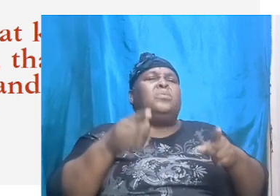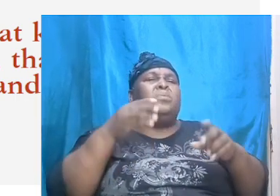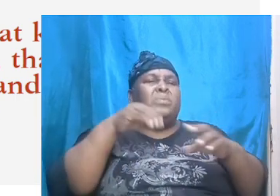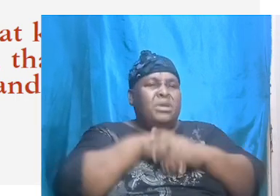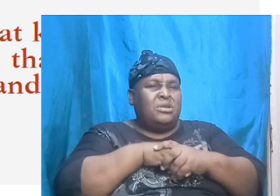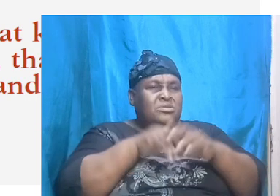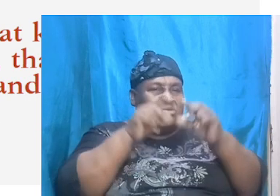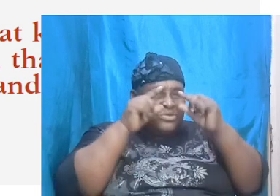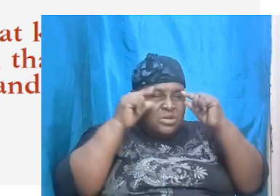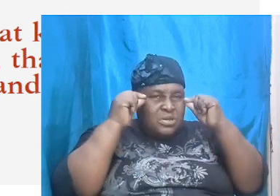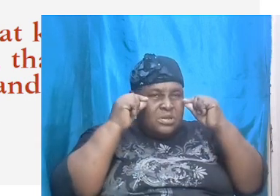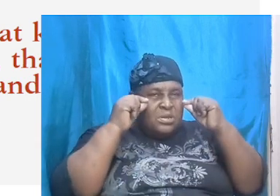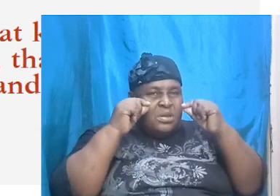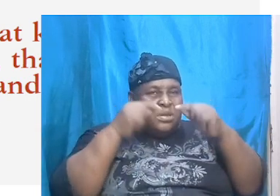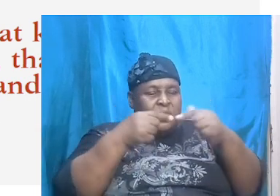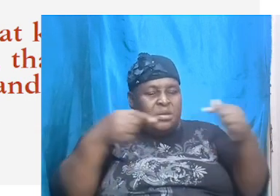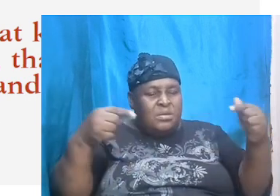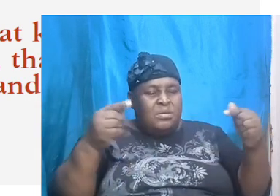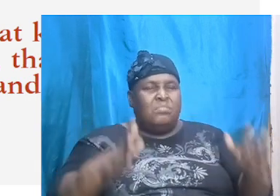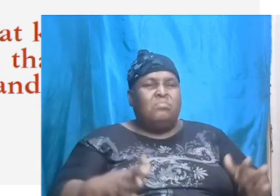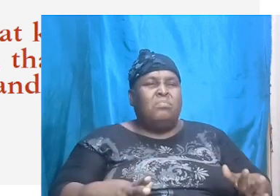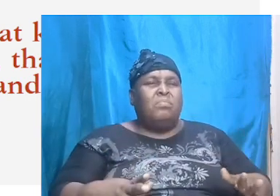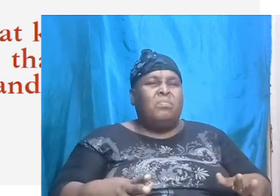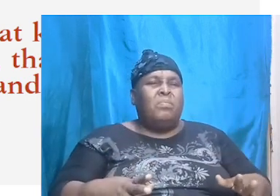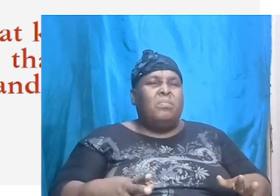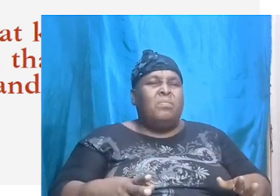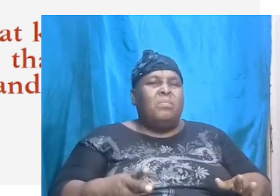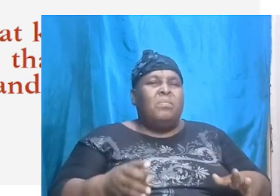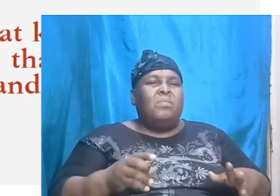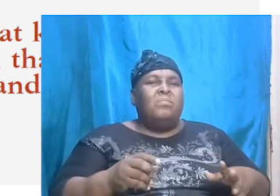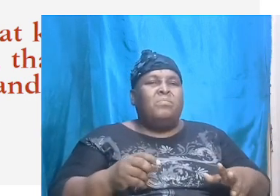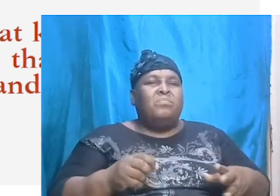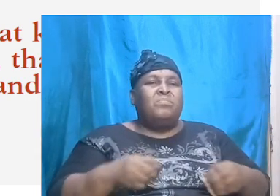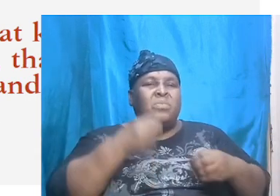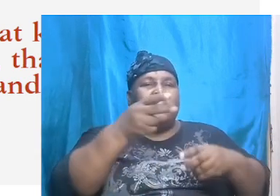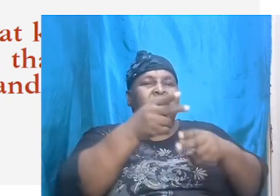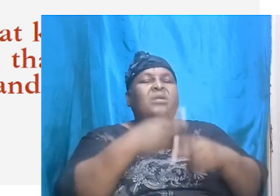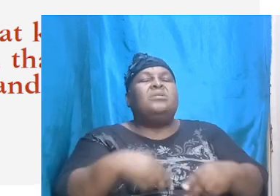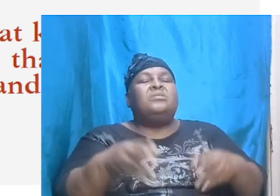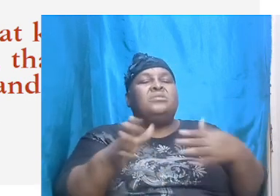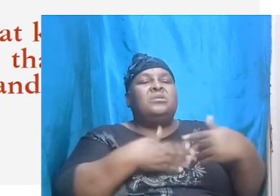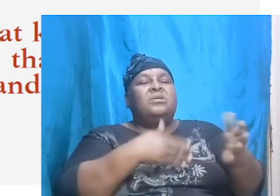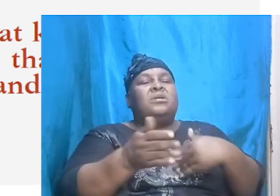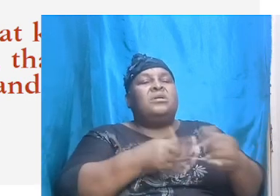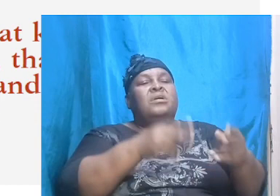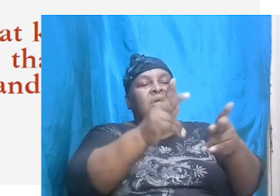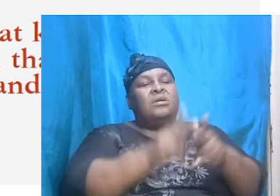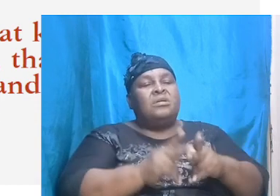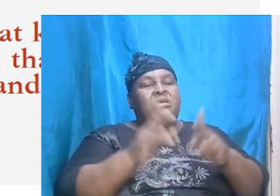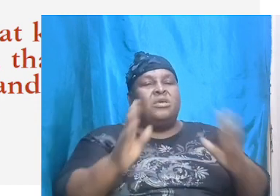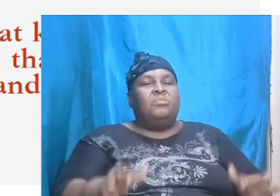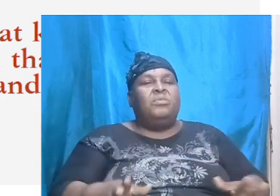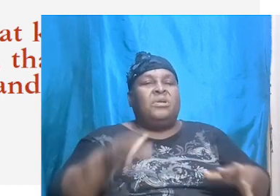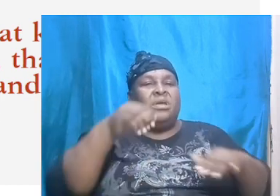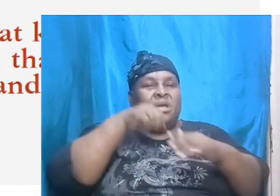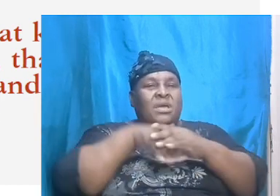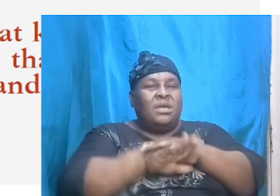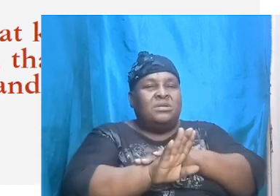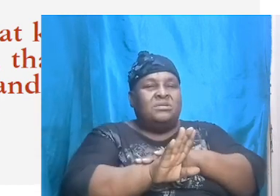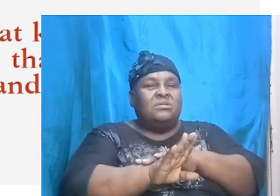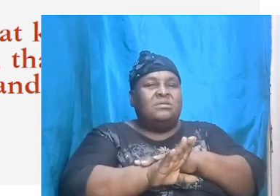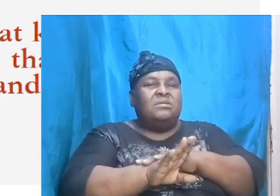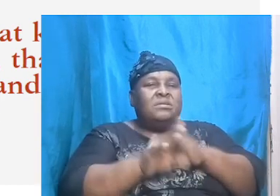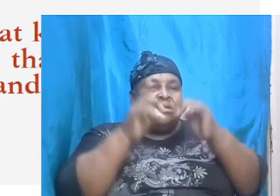enemy bribed, in all cases, the gatekeepers and entered